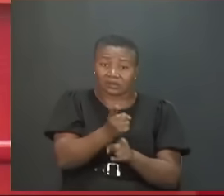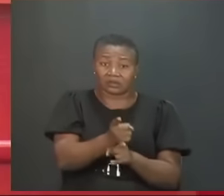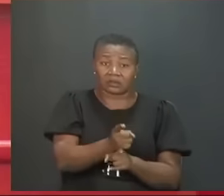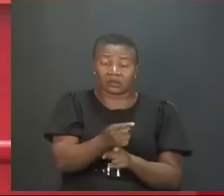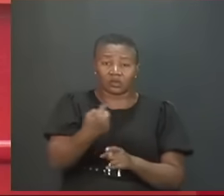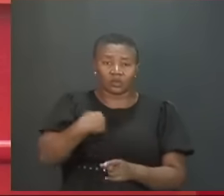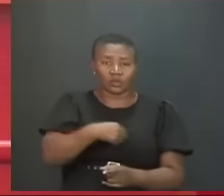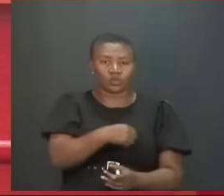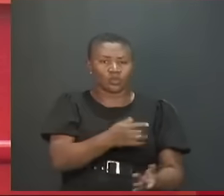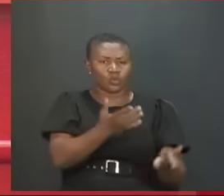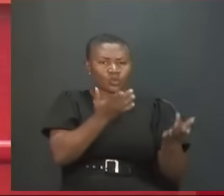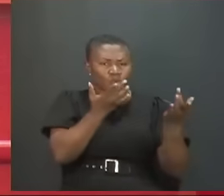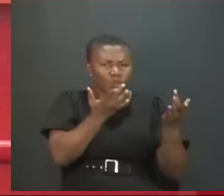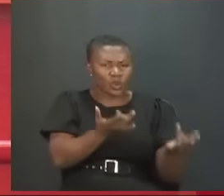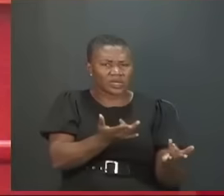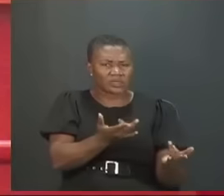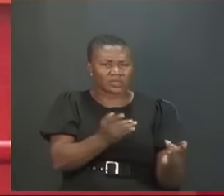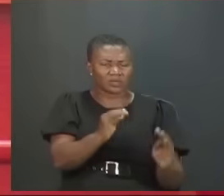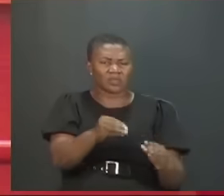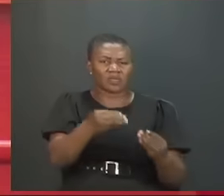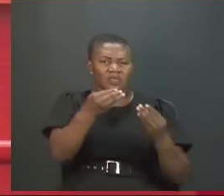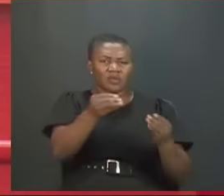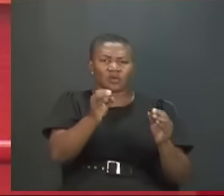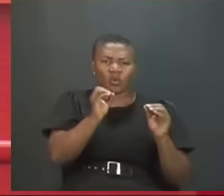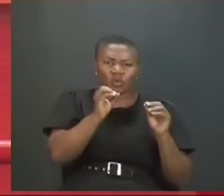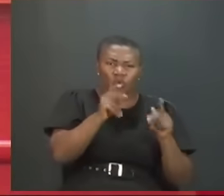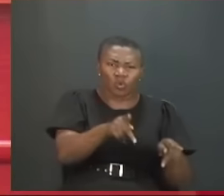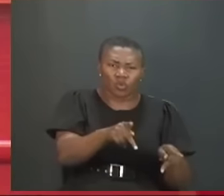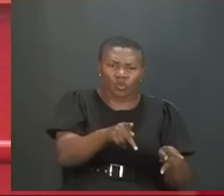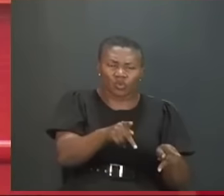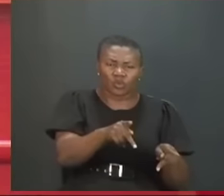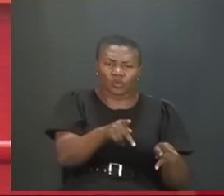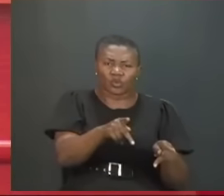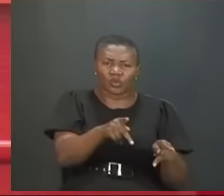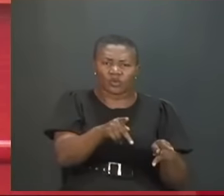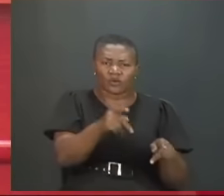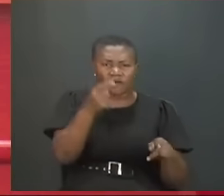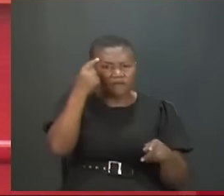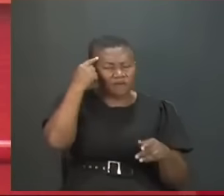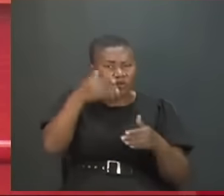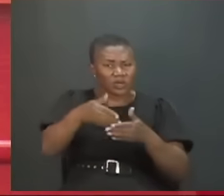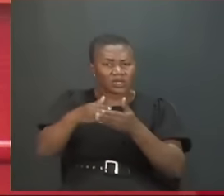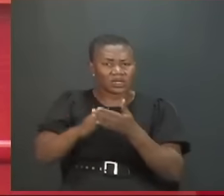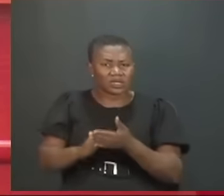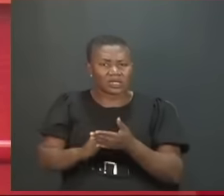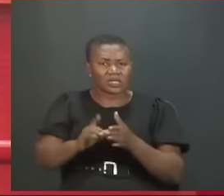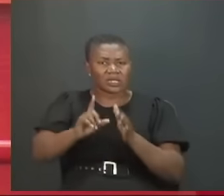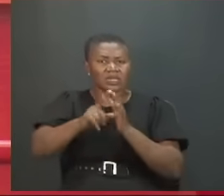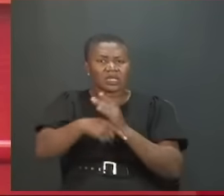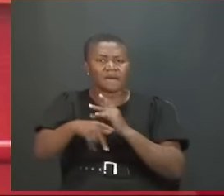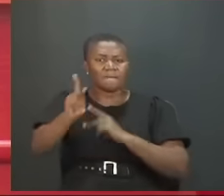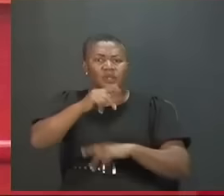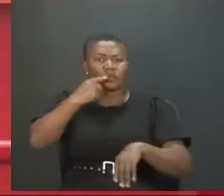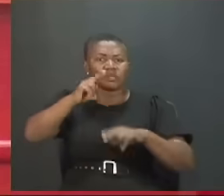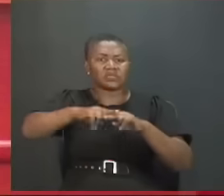wait and give opportunity for our leaders after the leaders speaking. Then the back will want to have